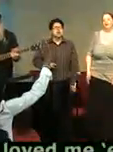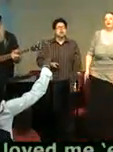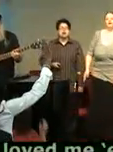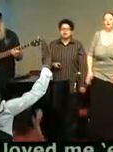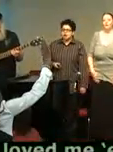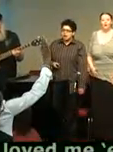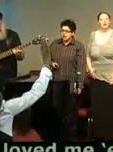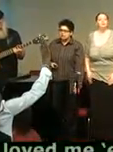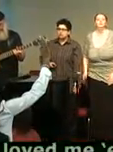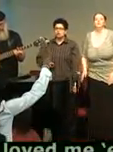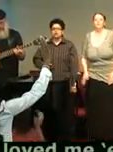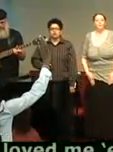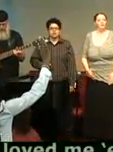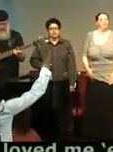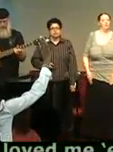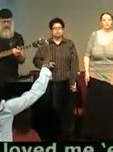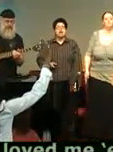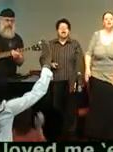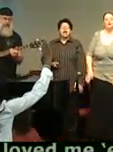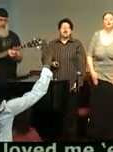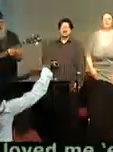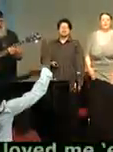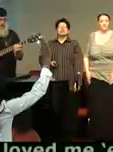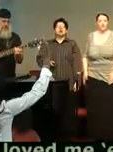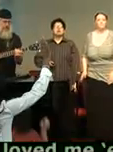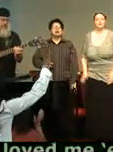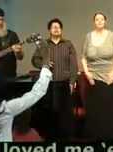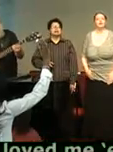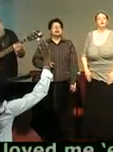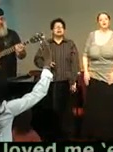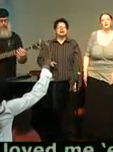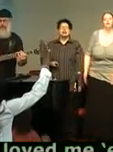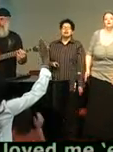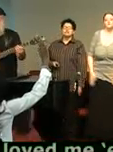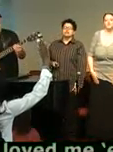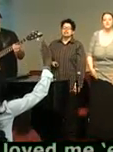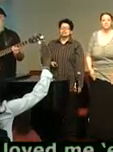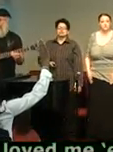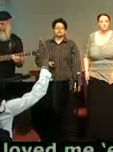me I do and